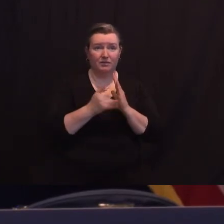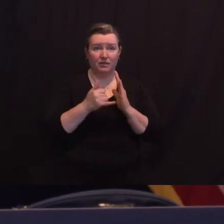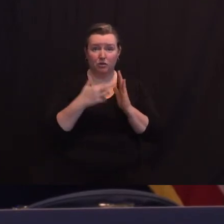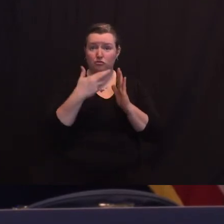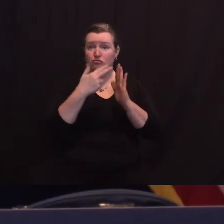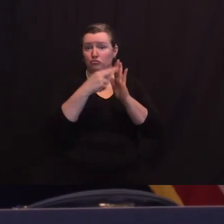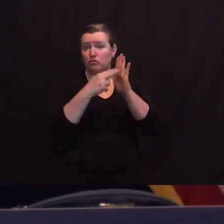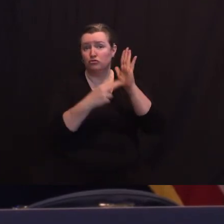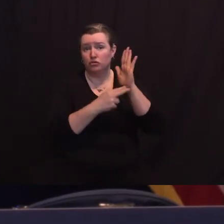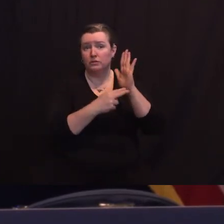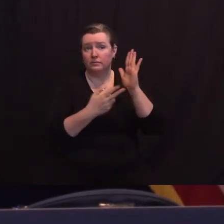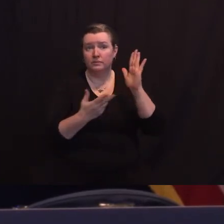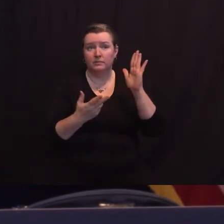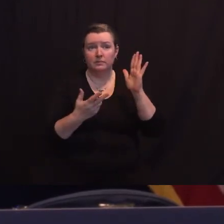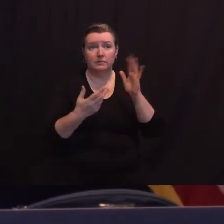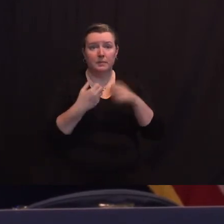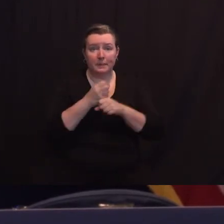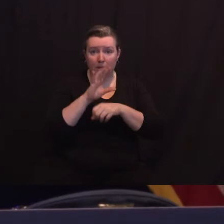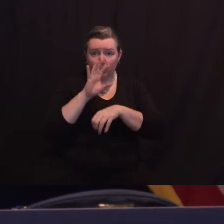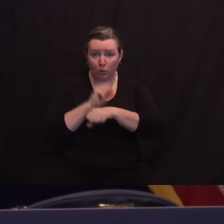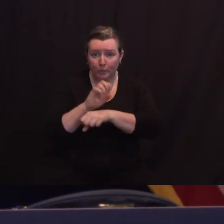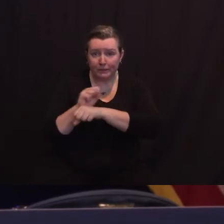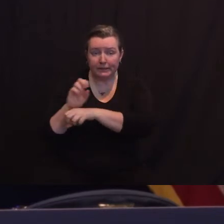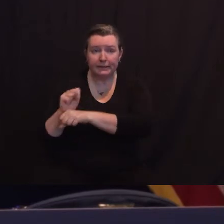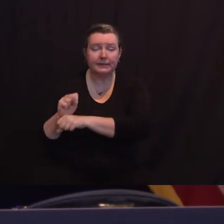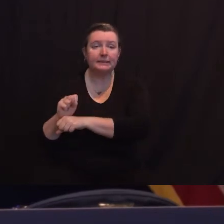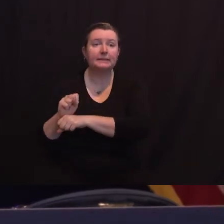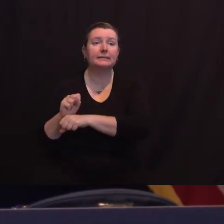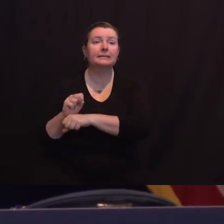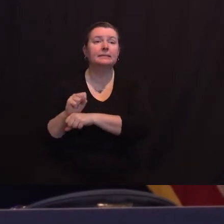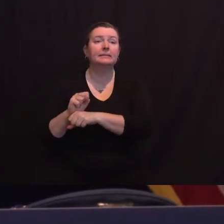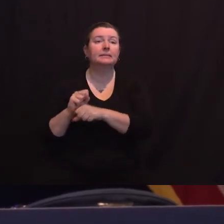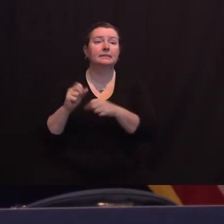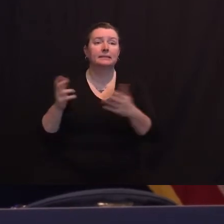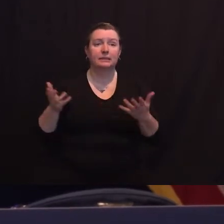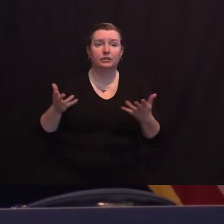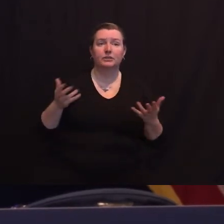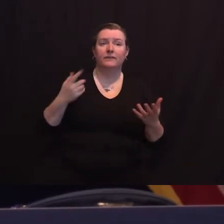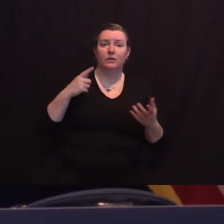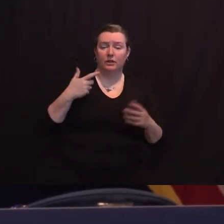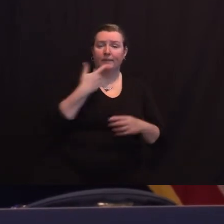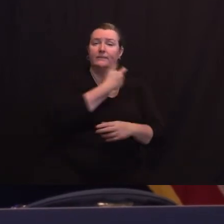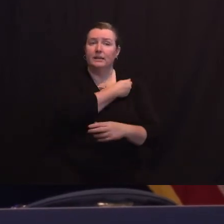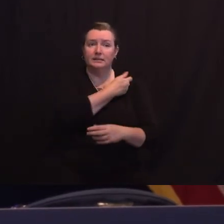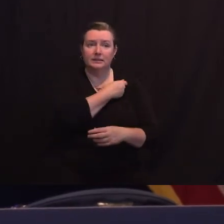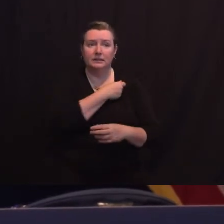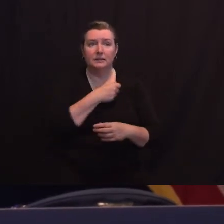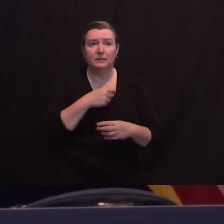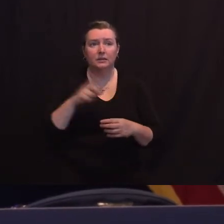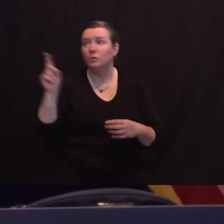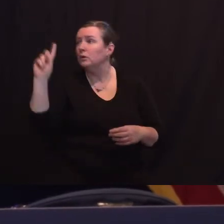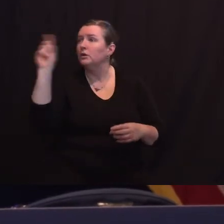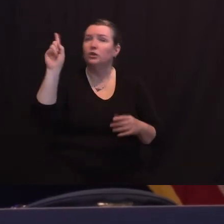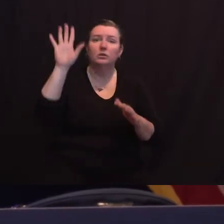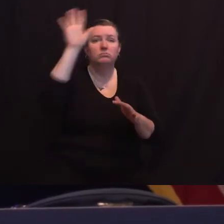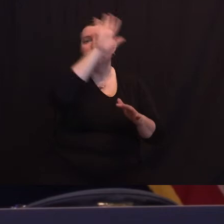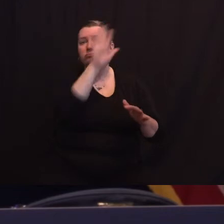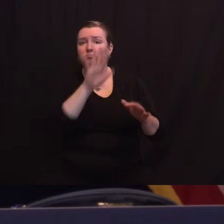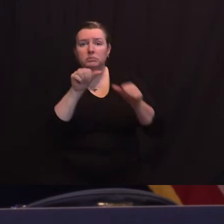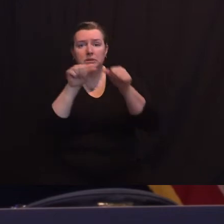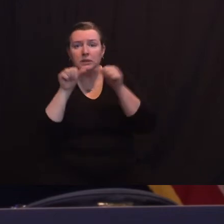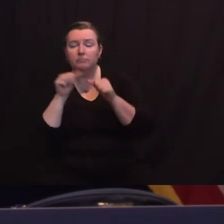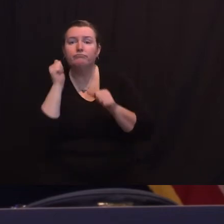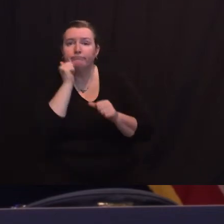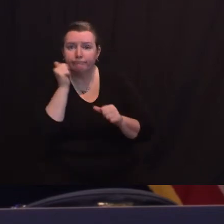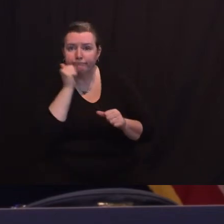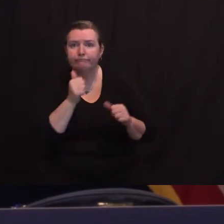the appointment piece, that's the availability of vaccines and where they are. So we're every day, that incident management team